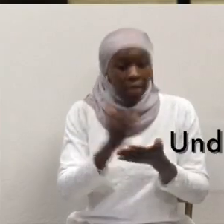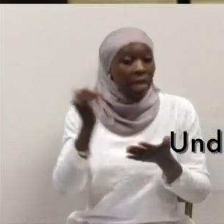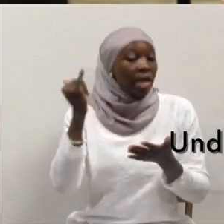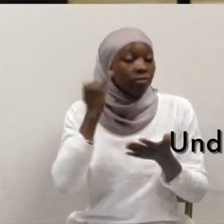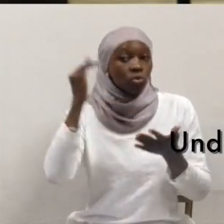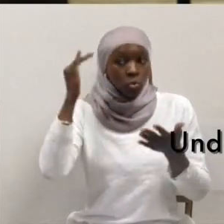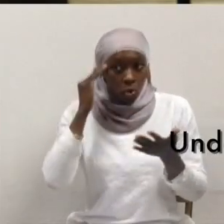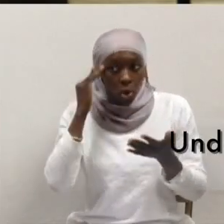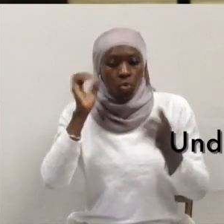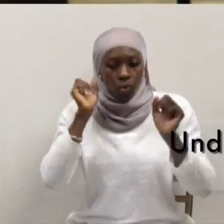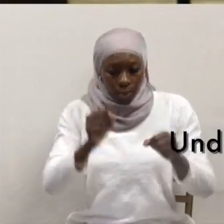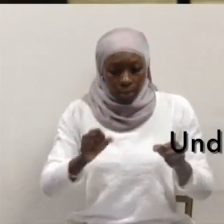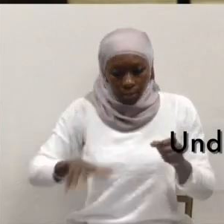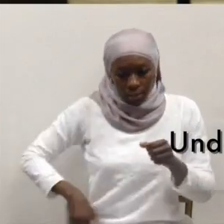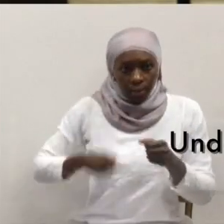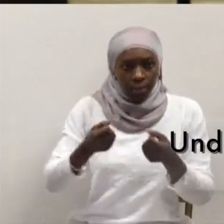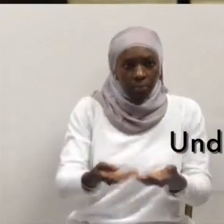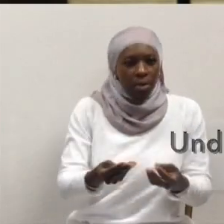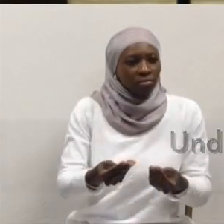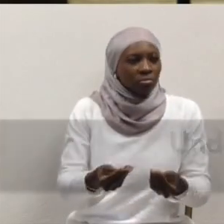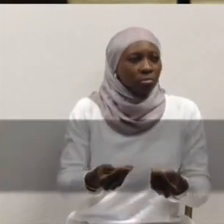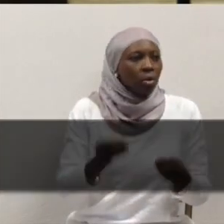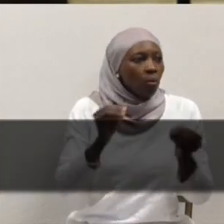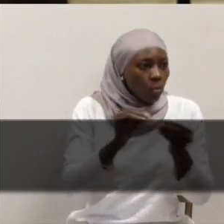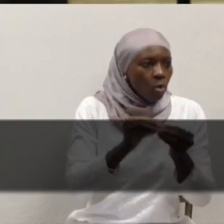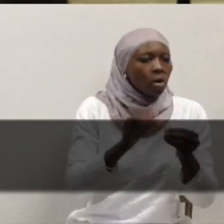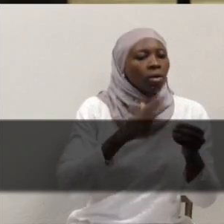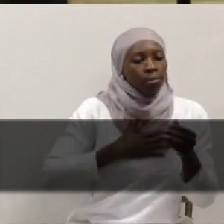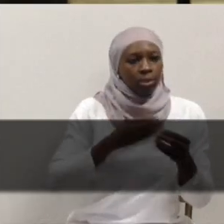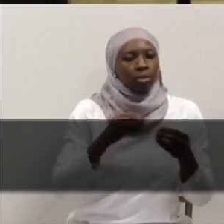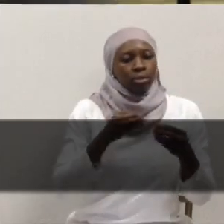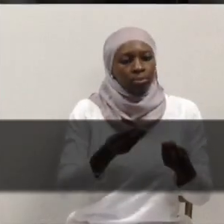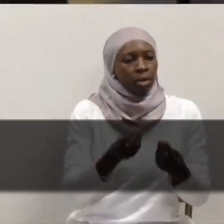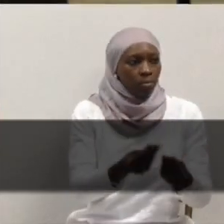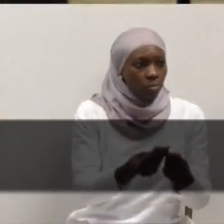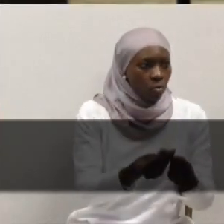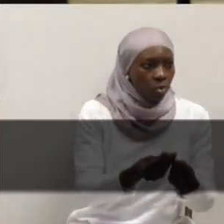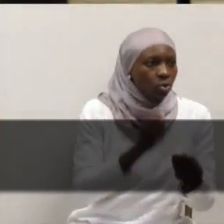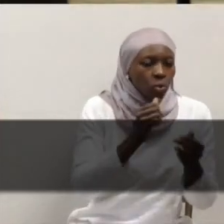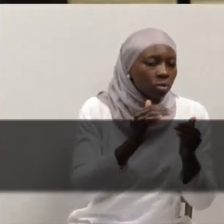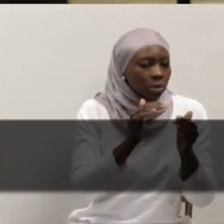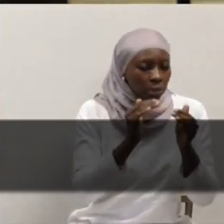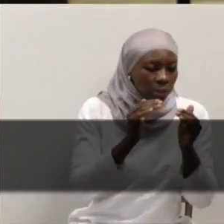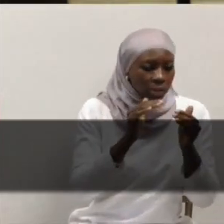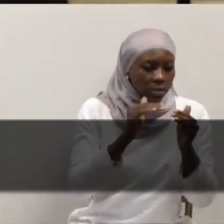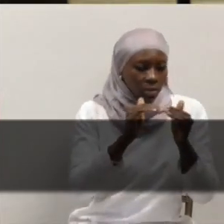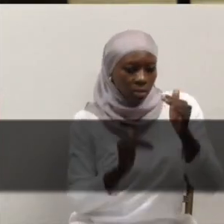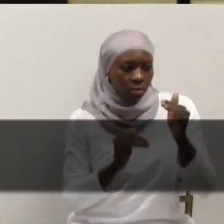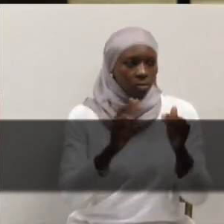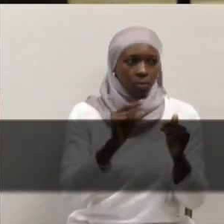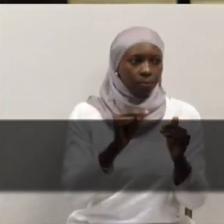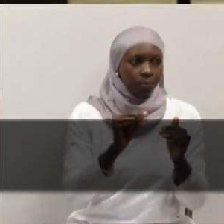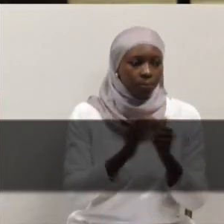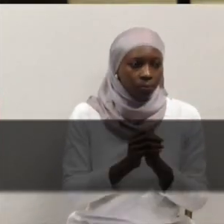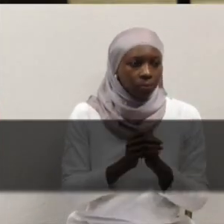and finance the refugee accommodation, they have not fulfilled their pledges. So now that the governments are not fulfilling